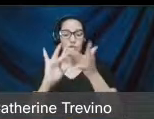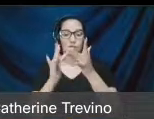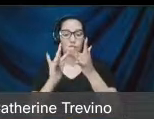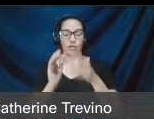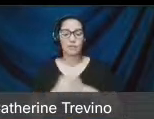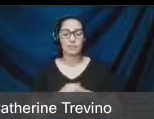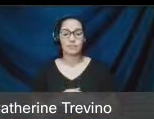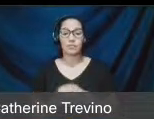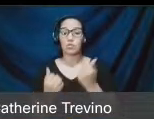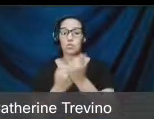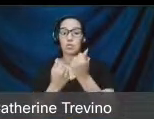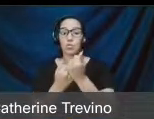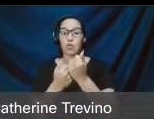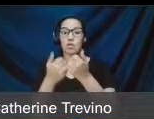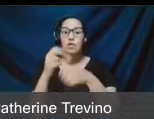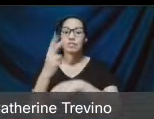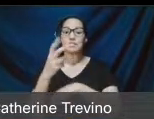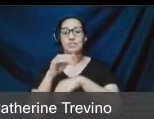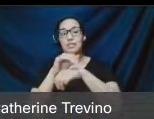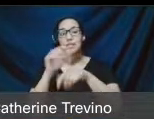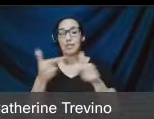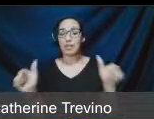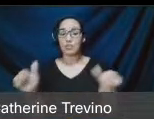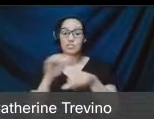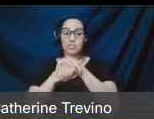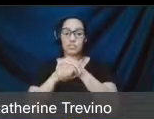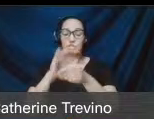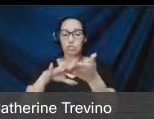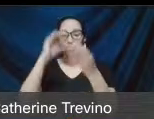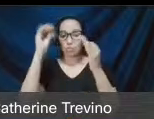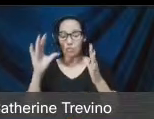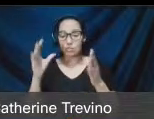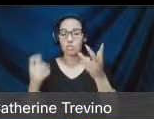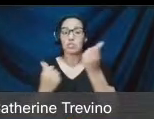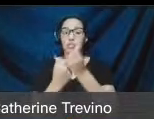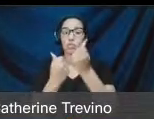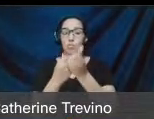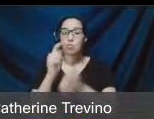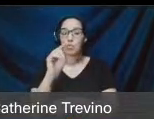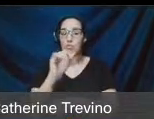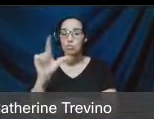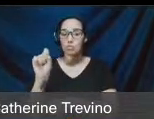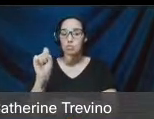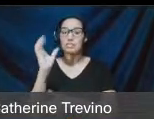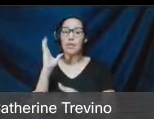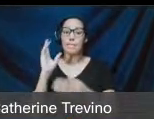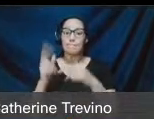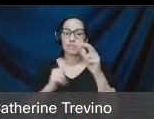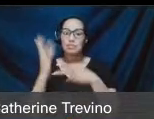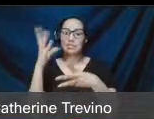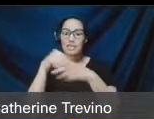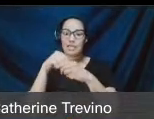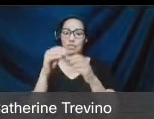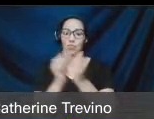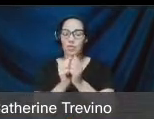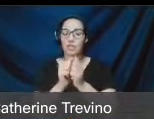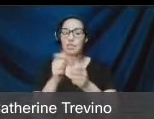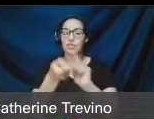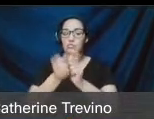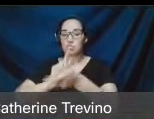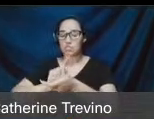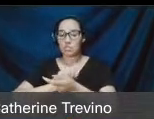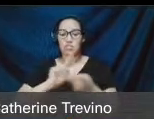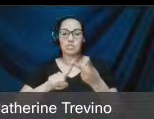our English learners, Odysseyware offers many basic support tools built into its platform, such as translation, text-to-speech,